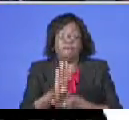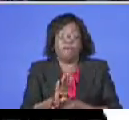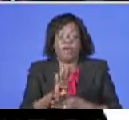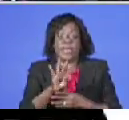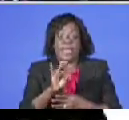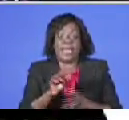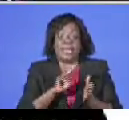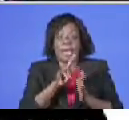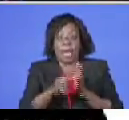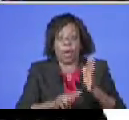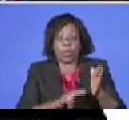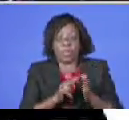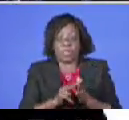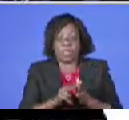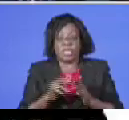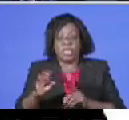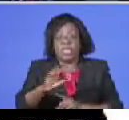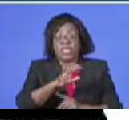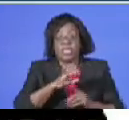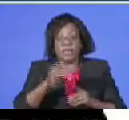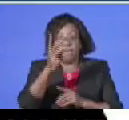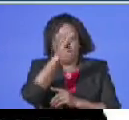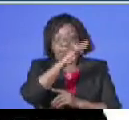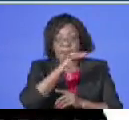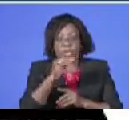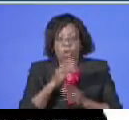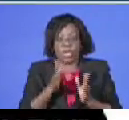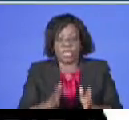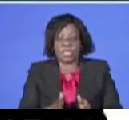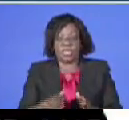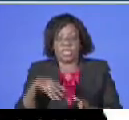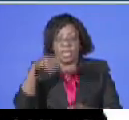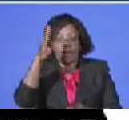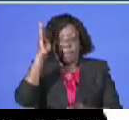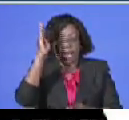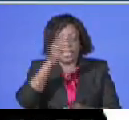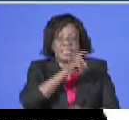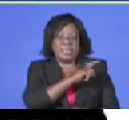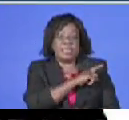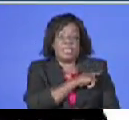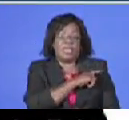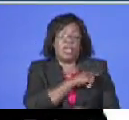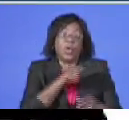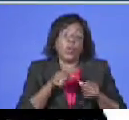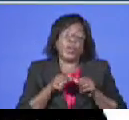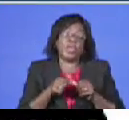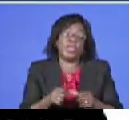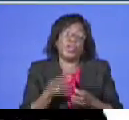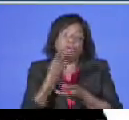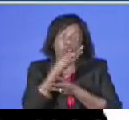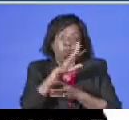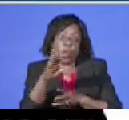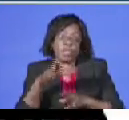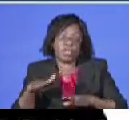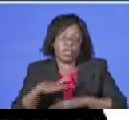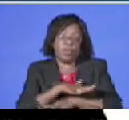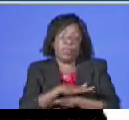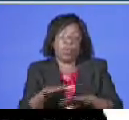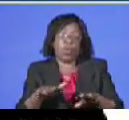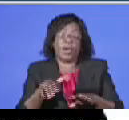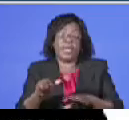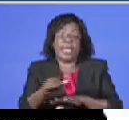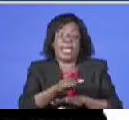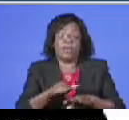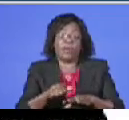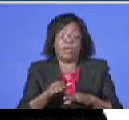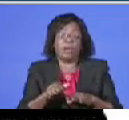Chief Meteorologist Basil Dean. Good evening to you, Basil. Good evening once again, Keisha. We continue to monitor this broad area of showers and